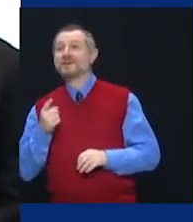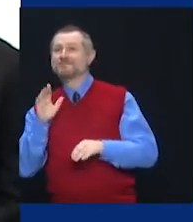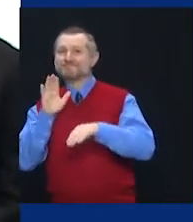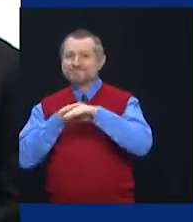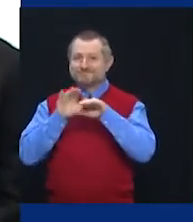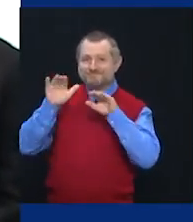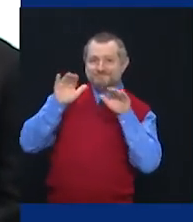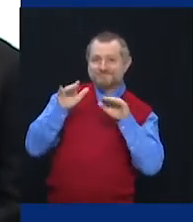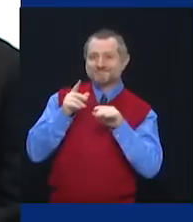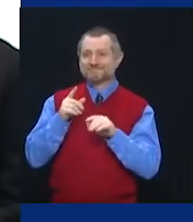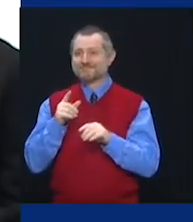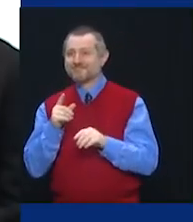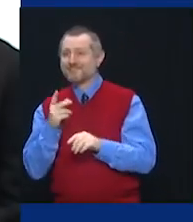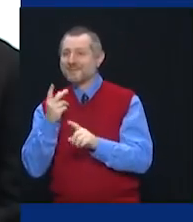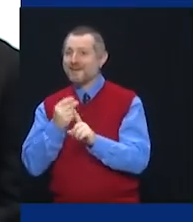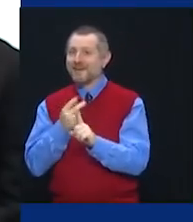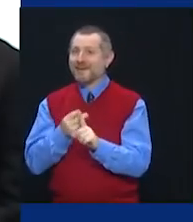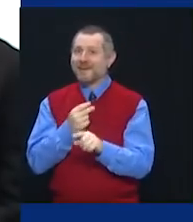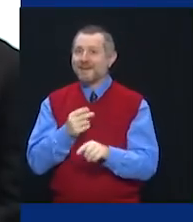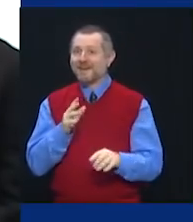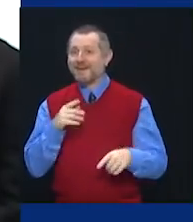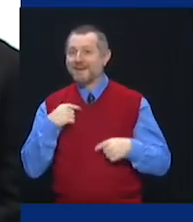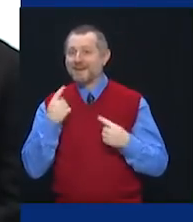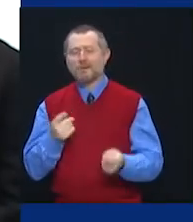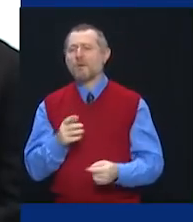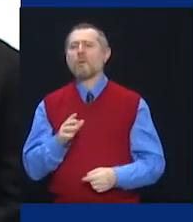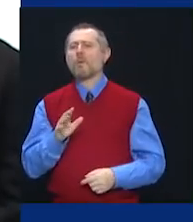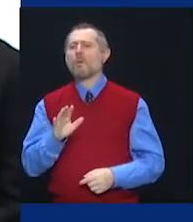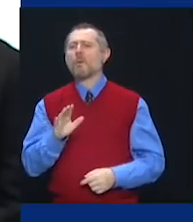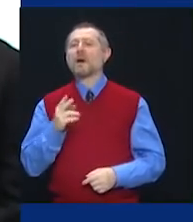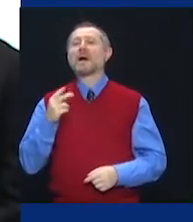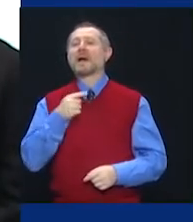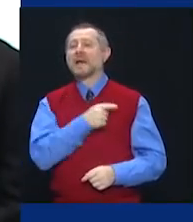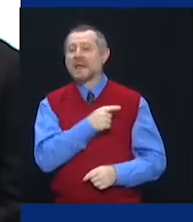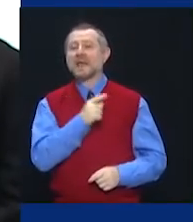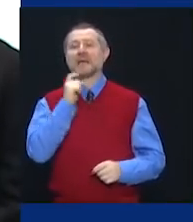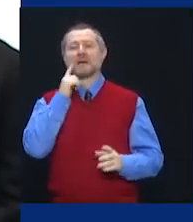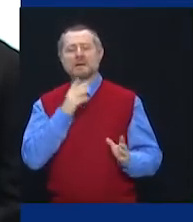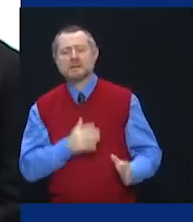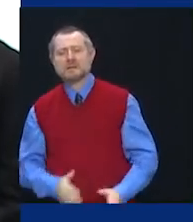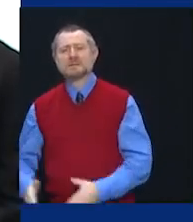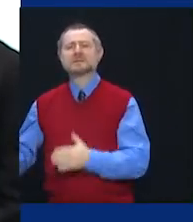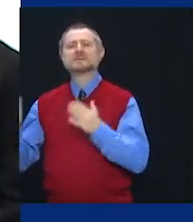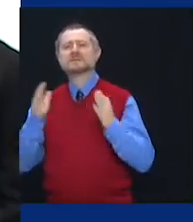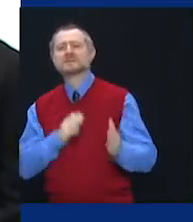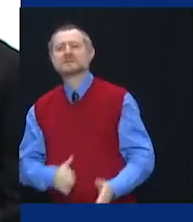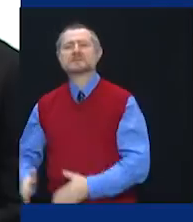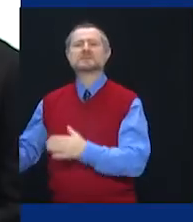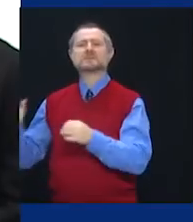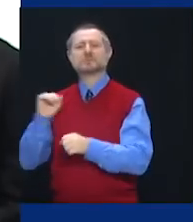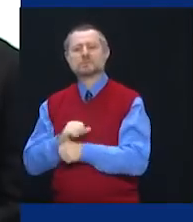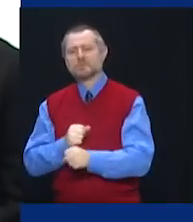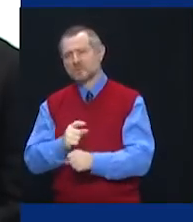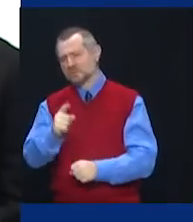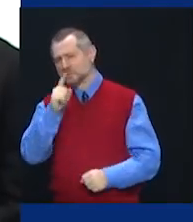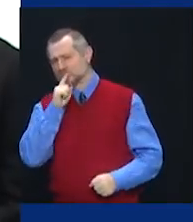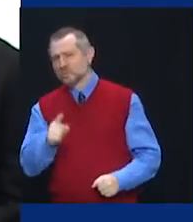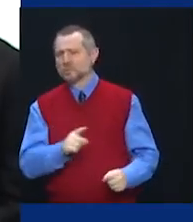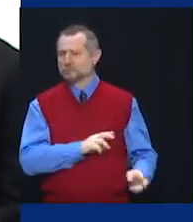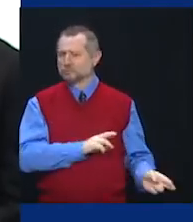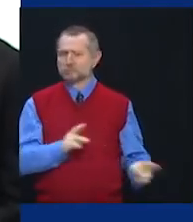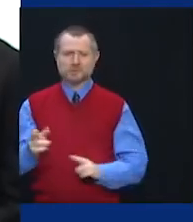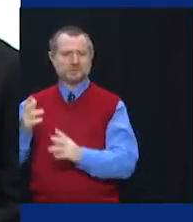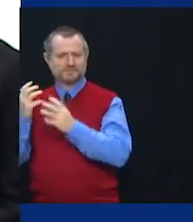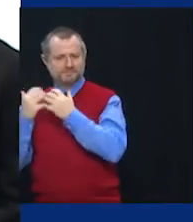of us taking the vaccine for months, but he's been planning and acting to get way ahead of this for